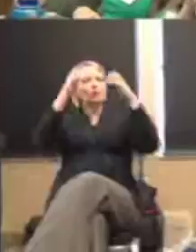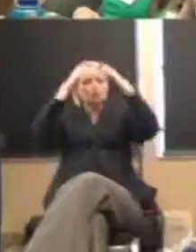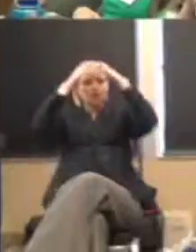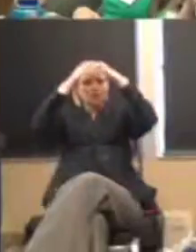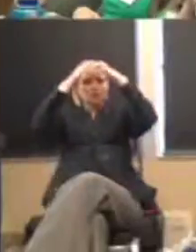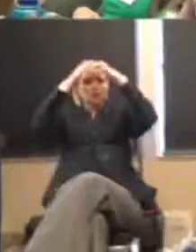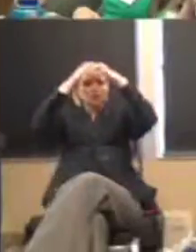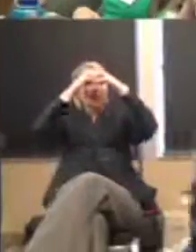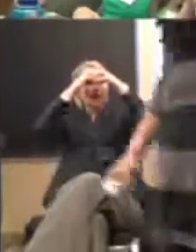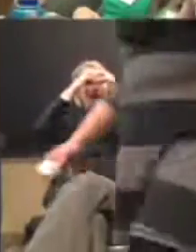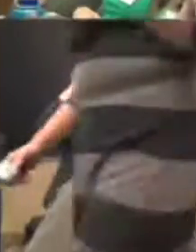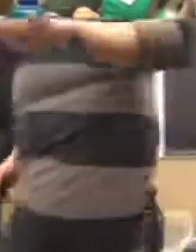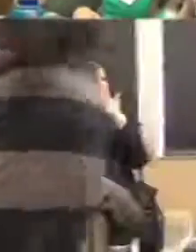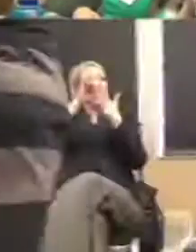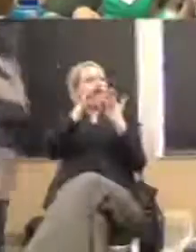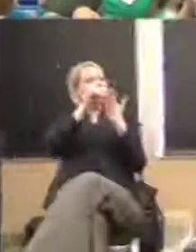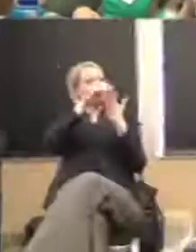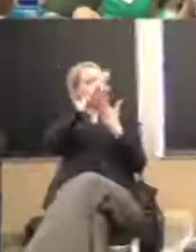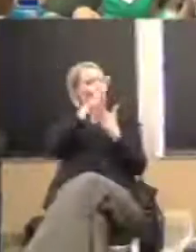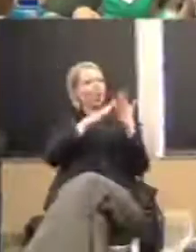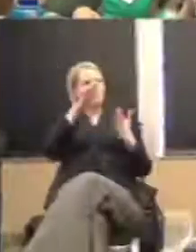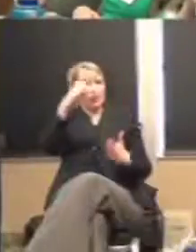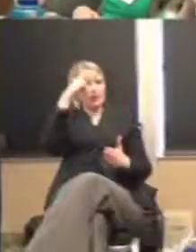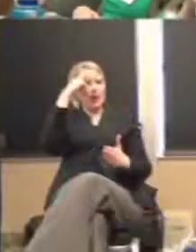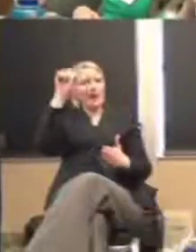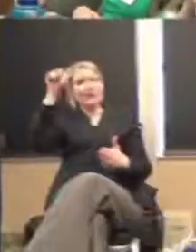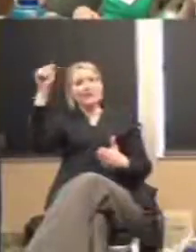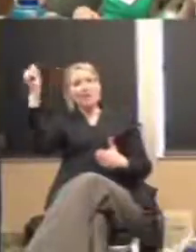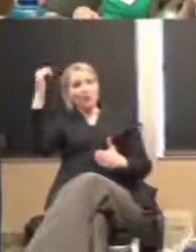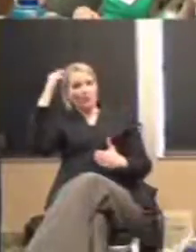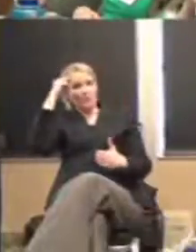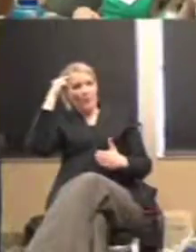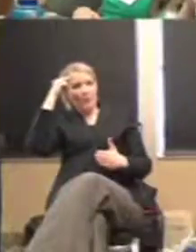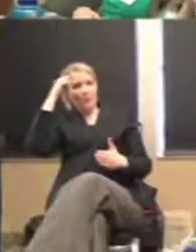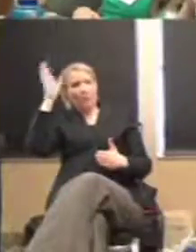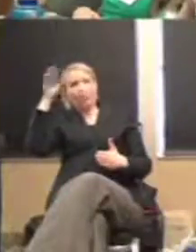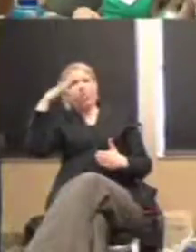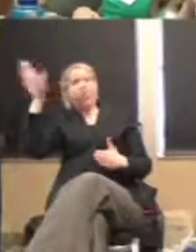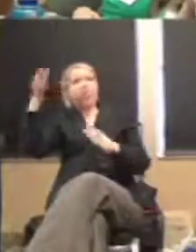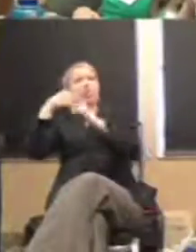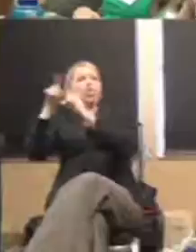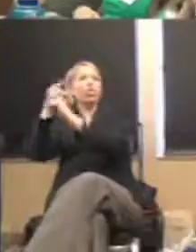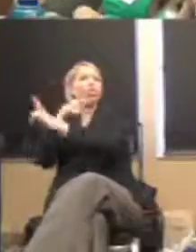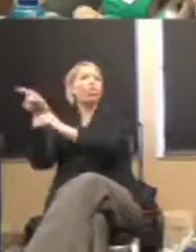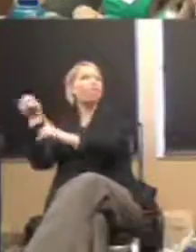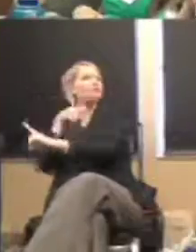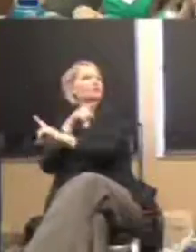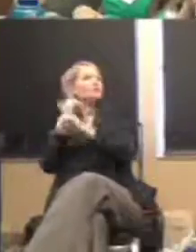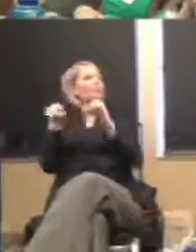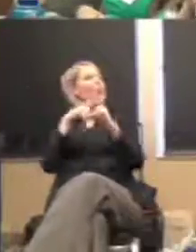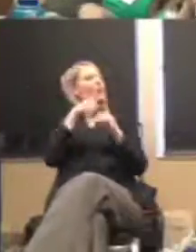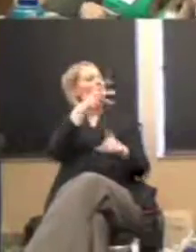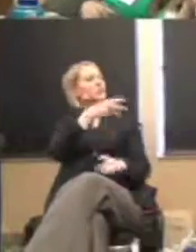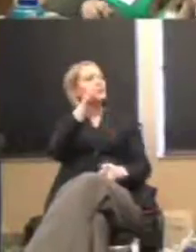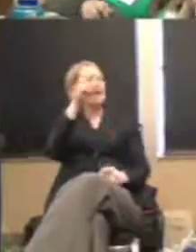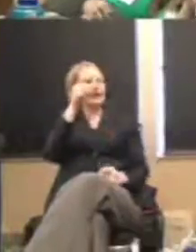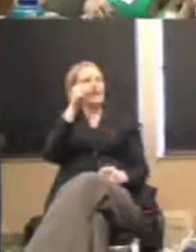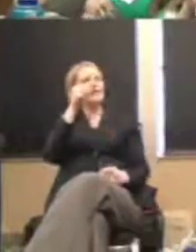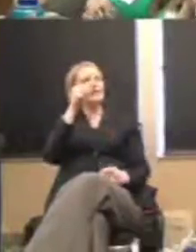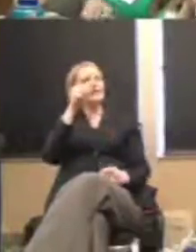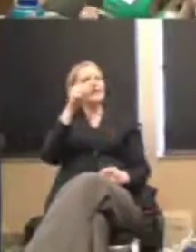learning part of your brain and lets that other part go wild. And that's what your brain needs. So when you take that away, that